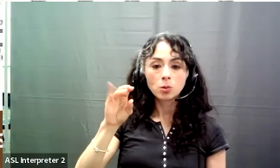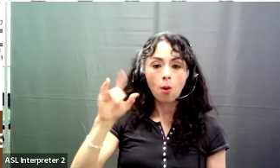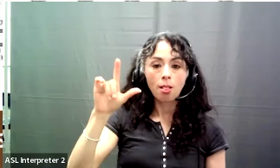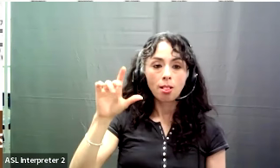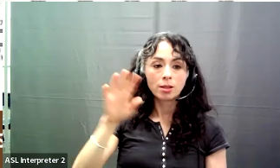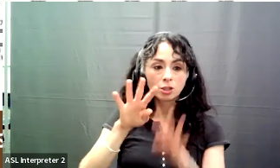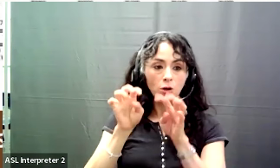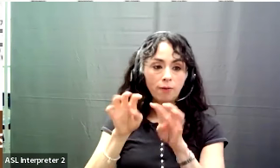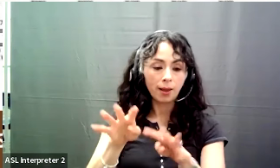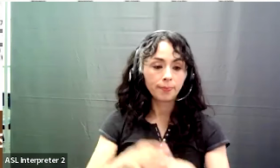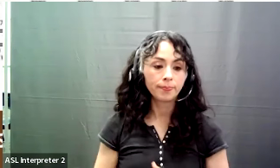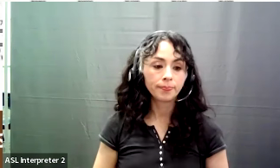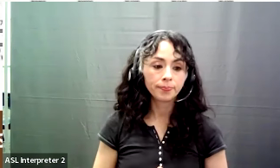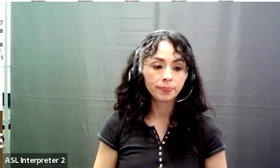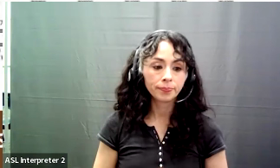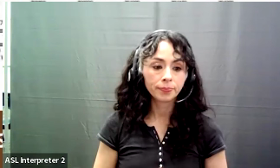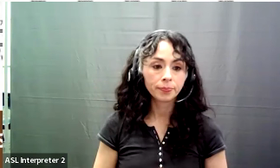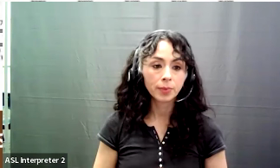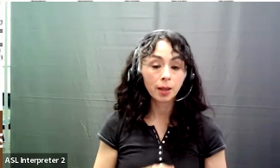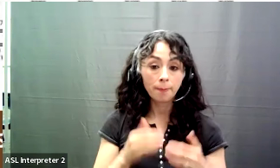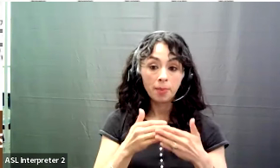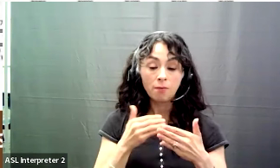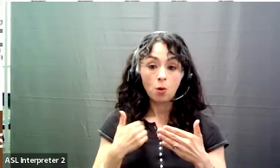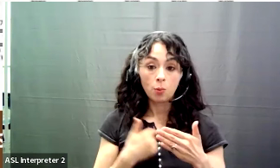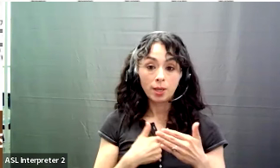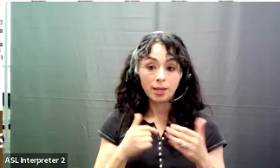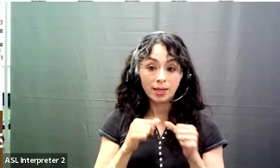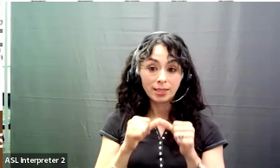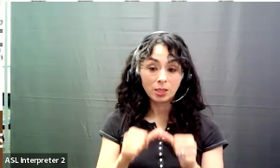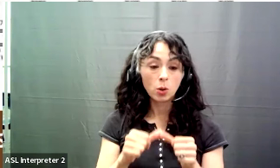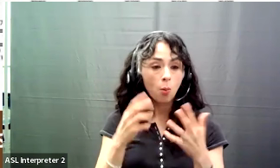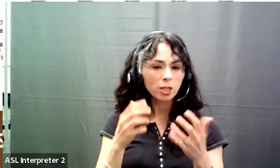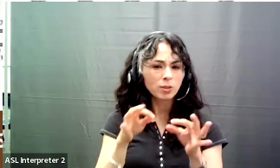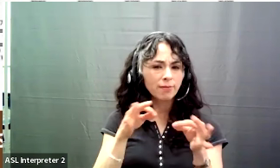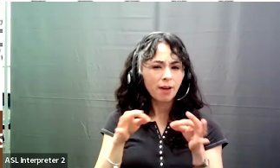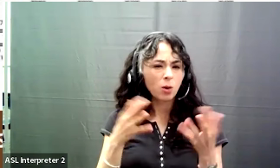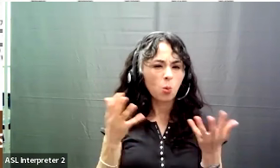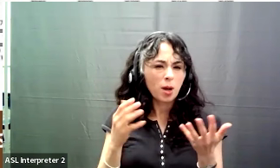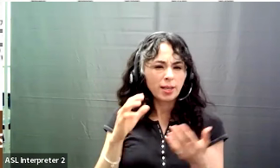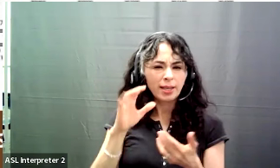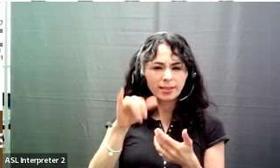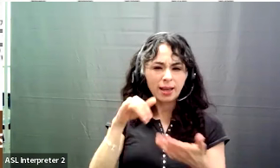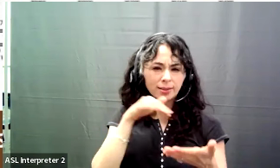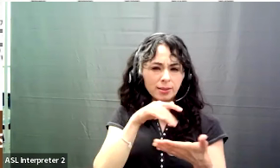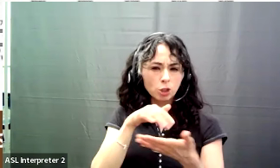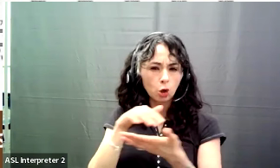Survey platform, which is digital. And one, we have to define what